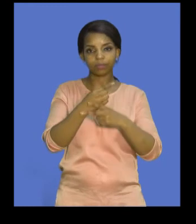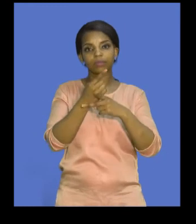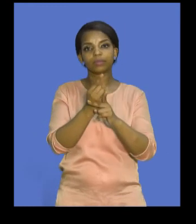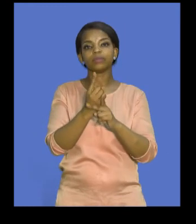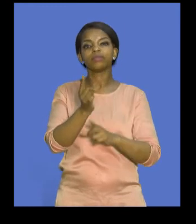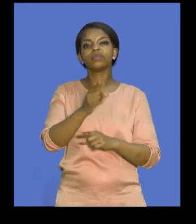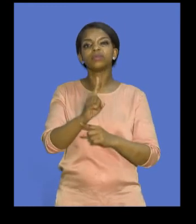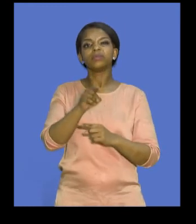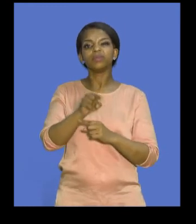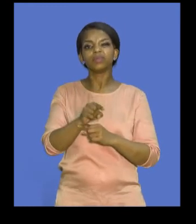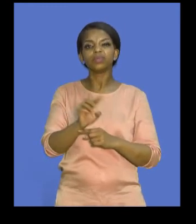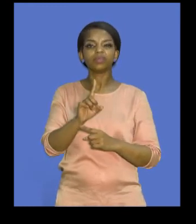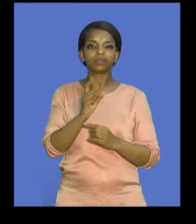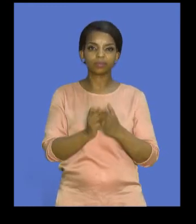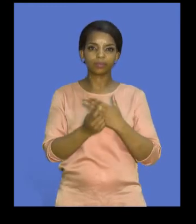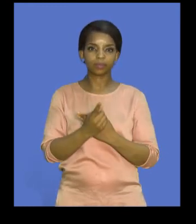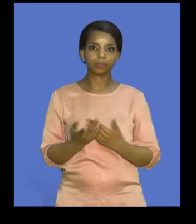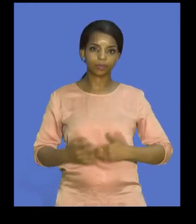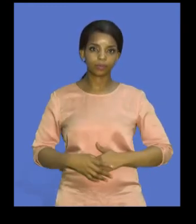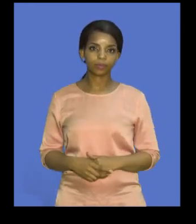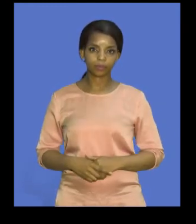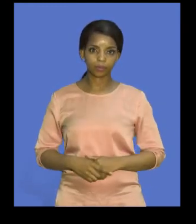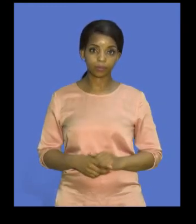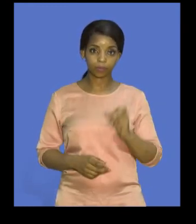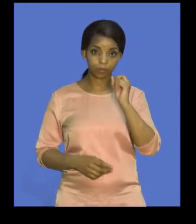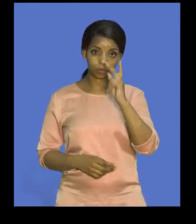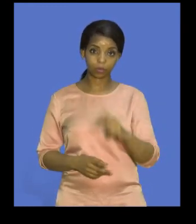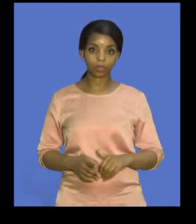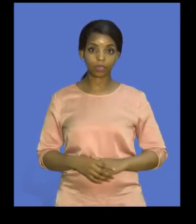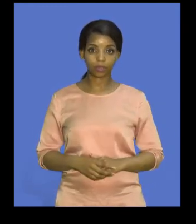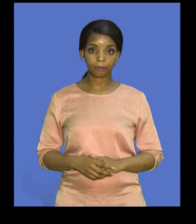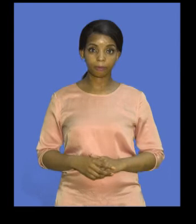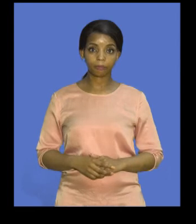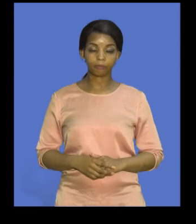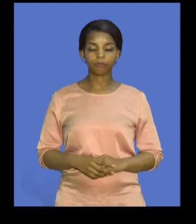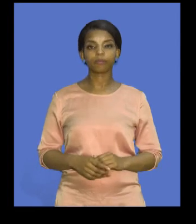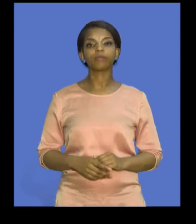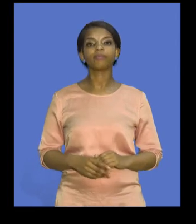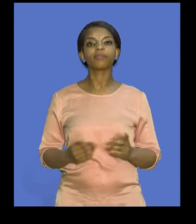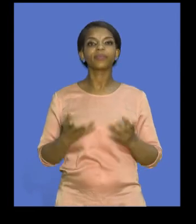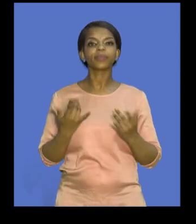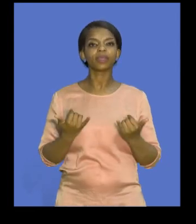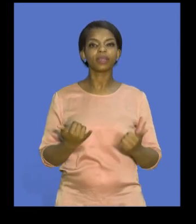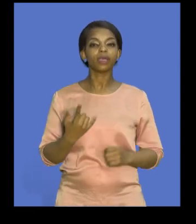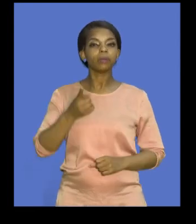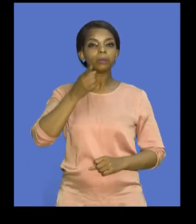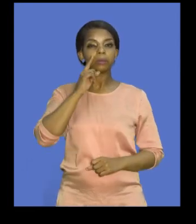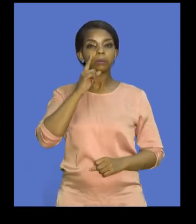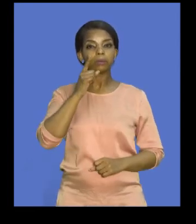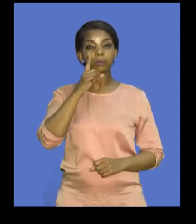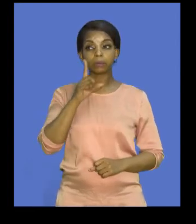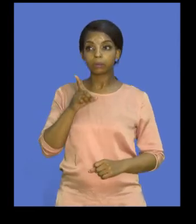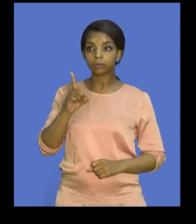as inverse proportionality, right? Okay, now let's look at the data sheet.